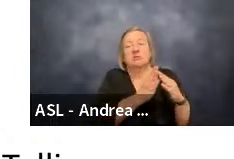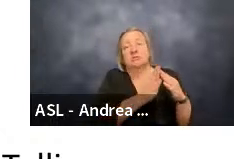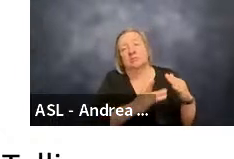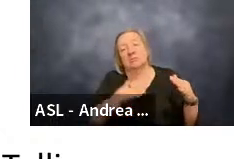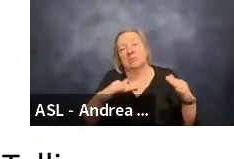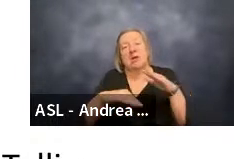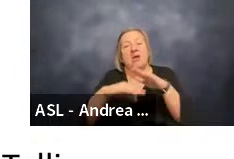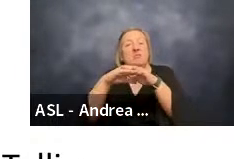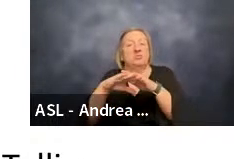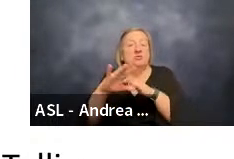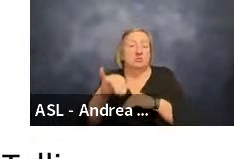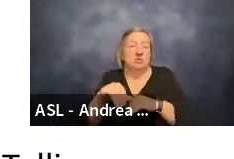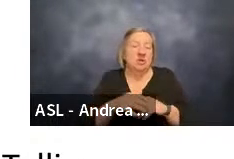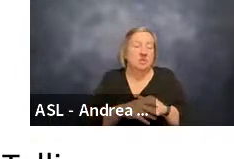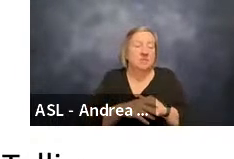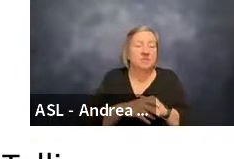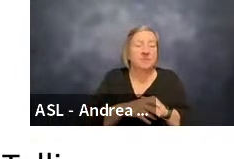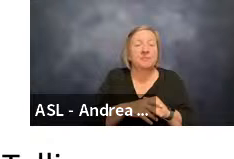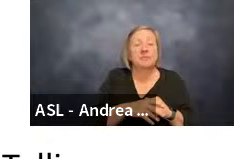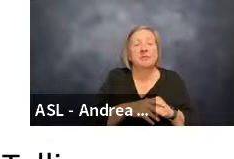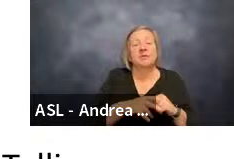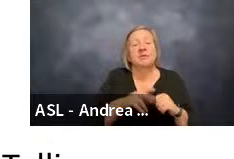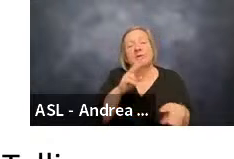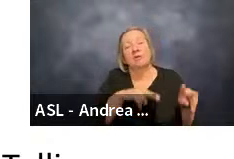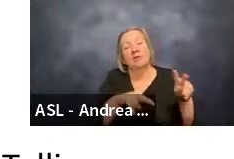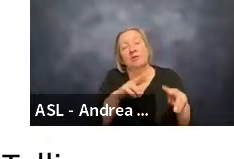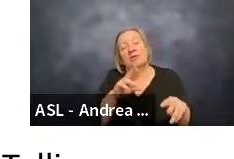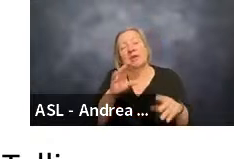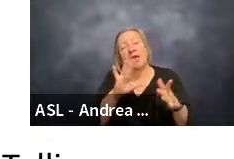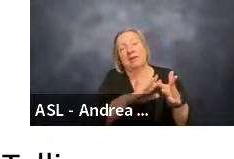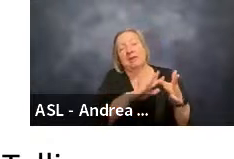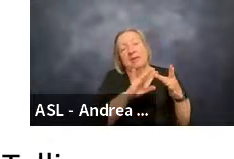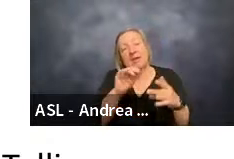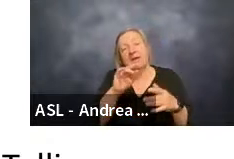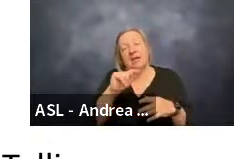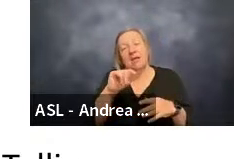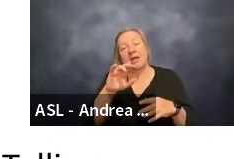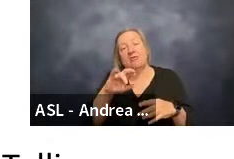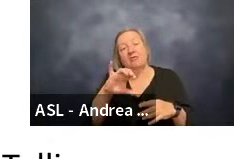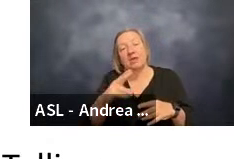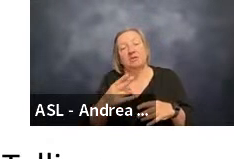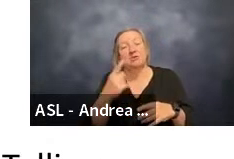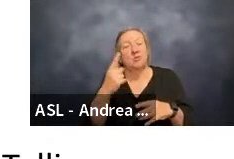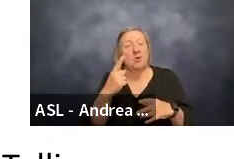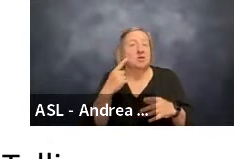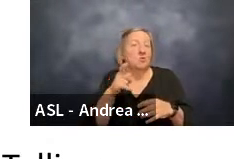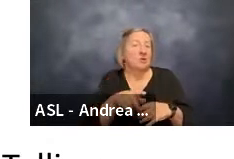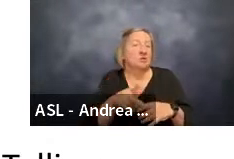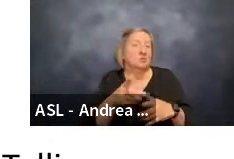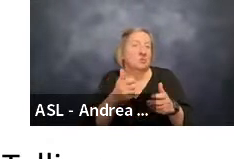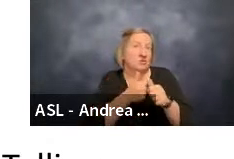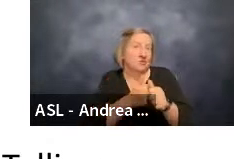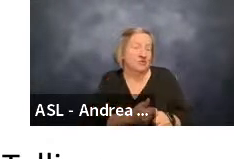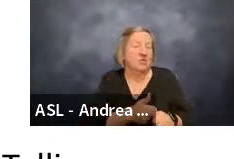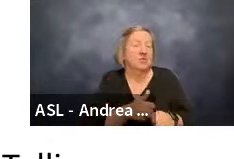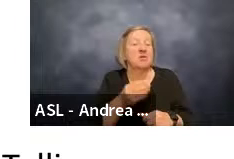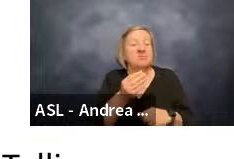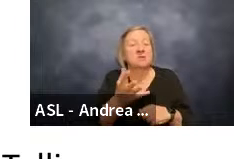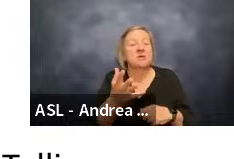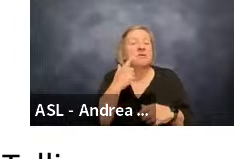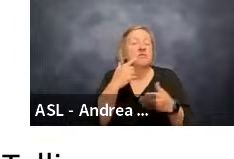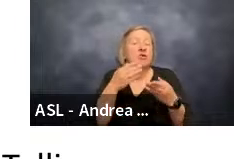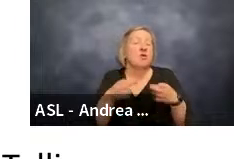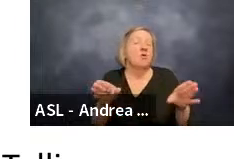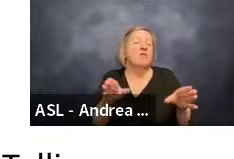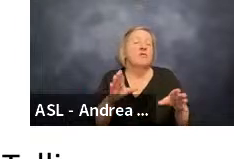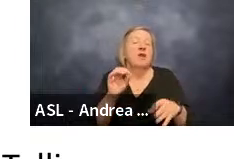that. Looking at outreach, we had one question we wanted to follow here, but just first let you know kind of the overall